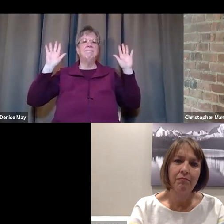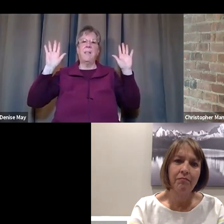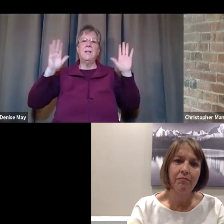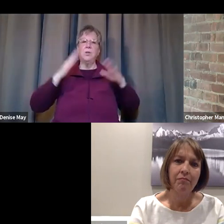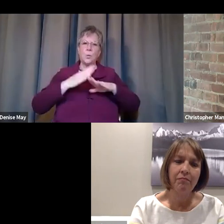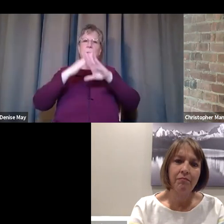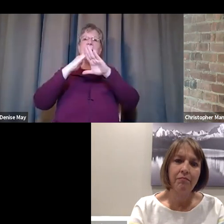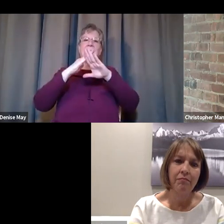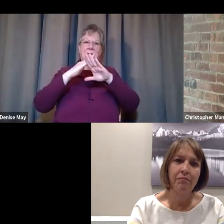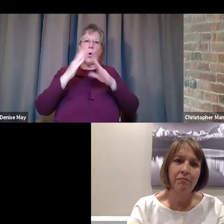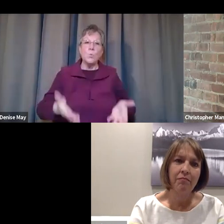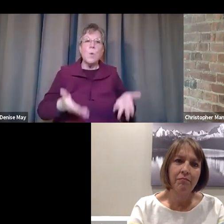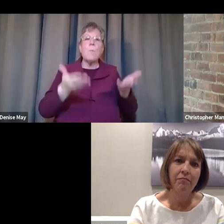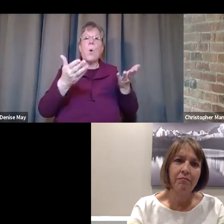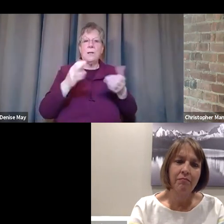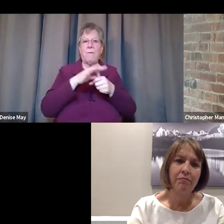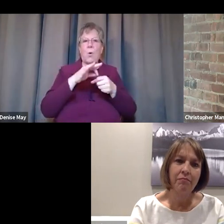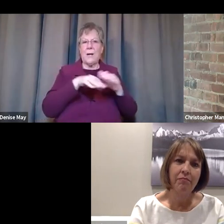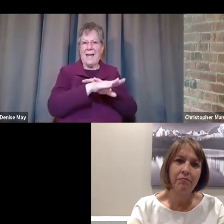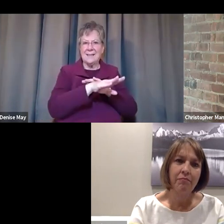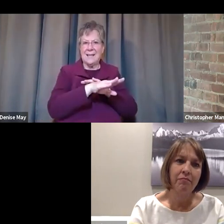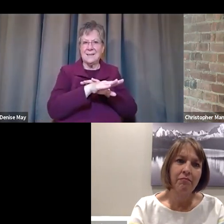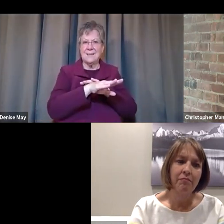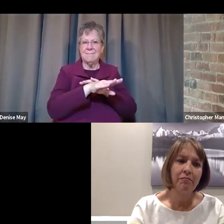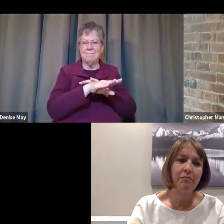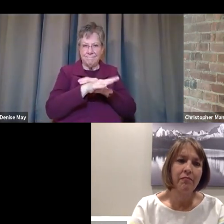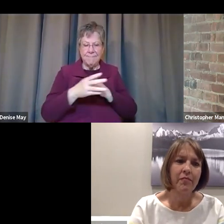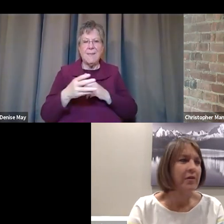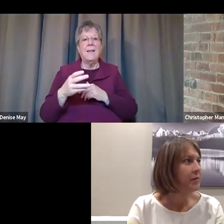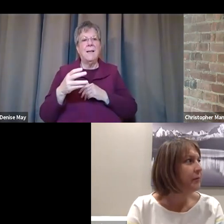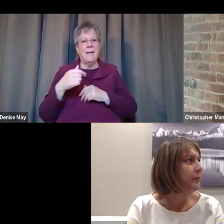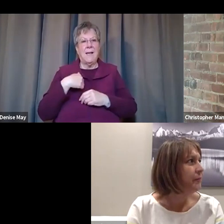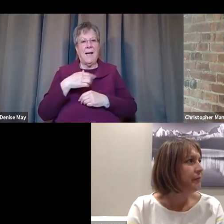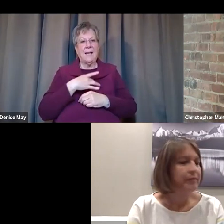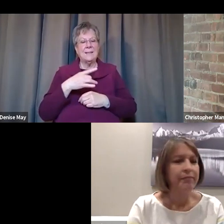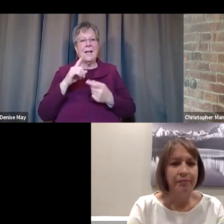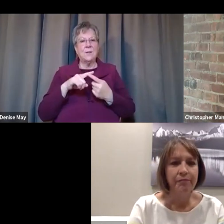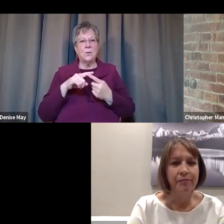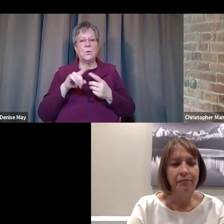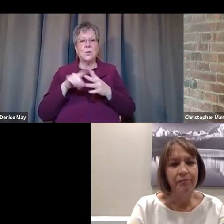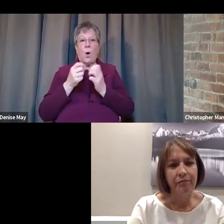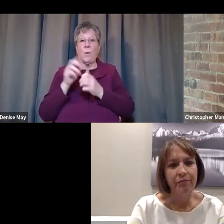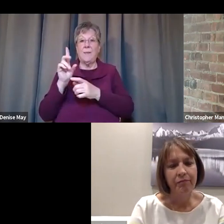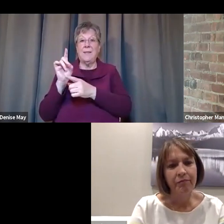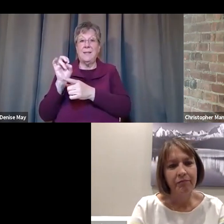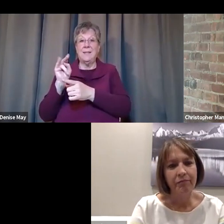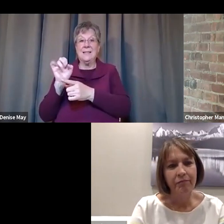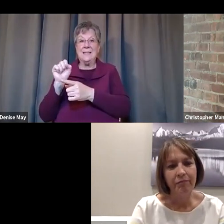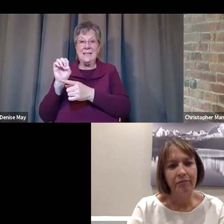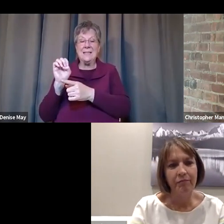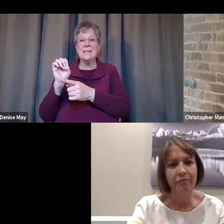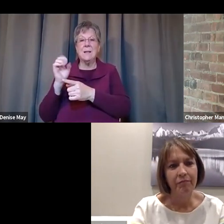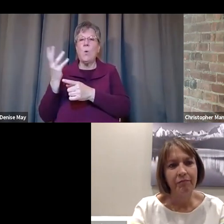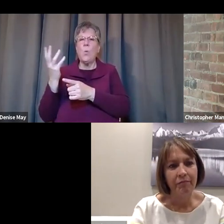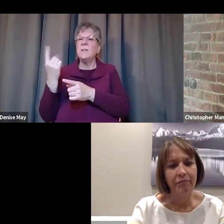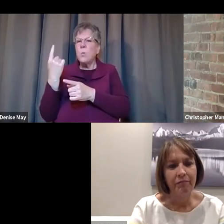promoting voter access. So I'd like to turn, and we'll start with Denise. What is